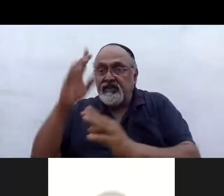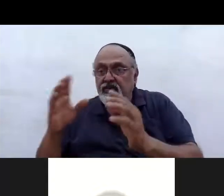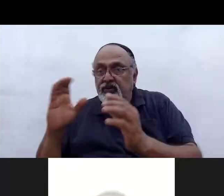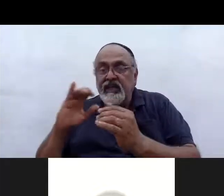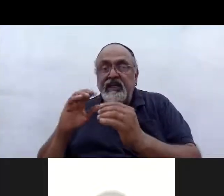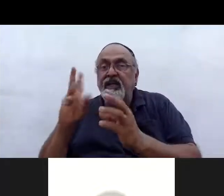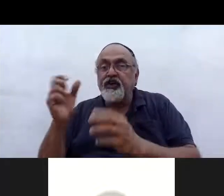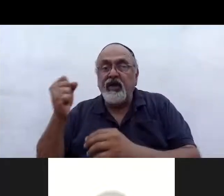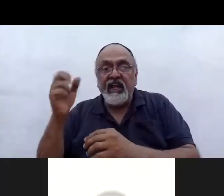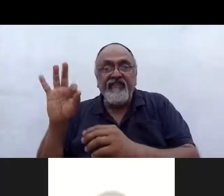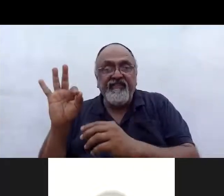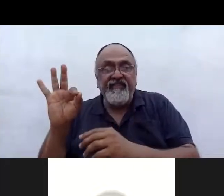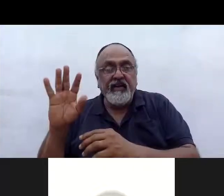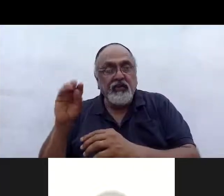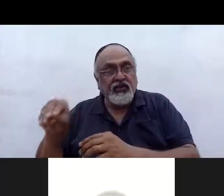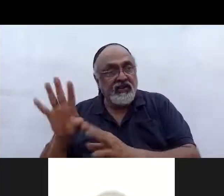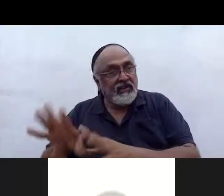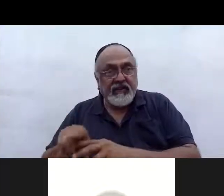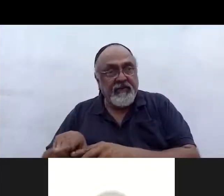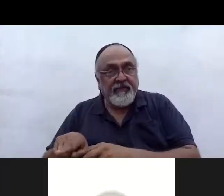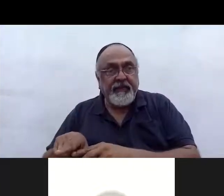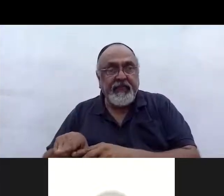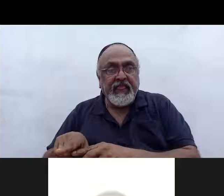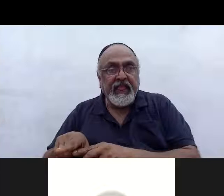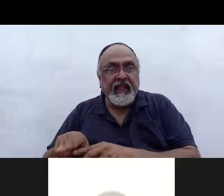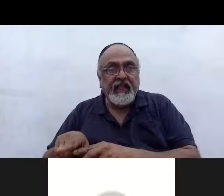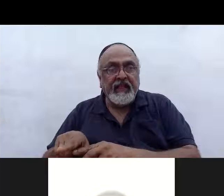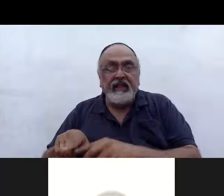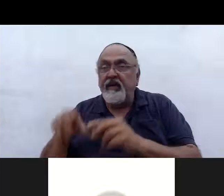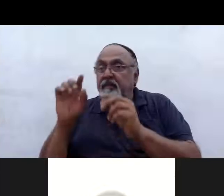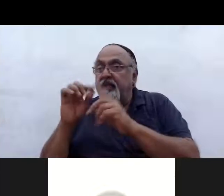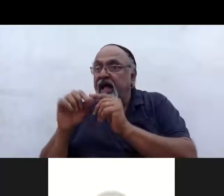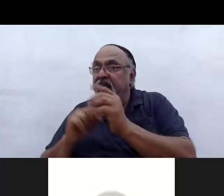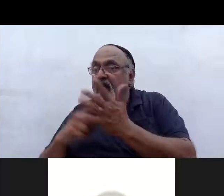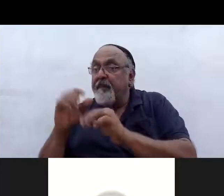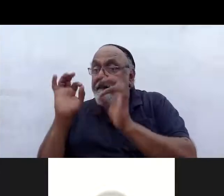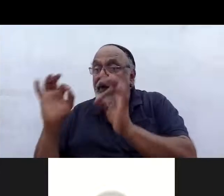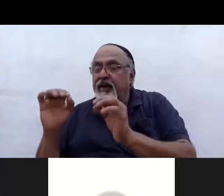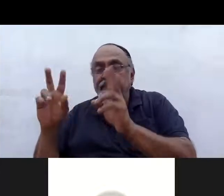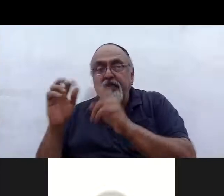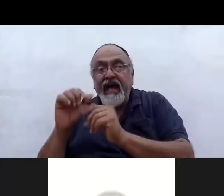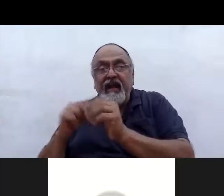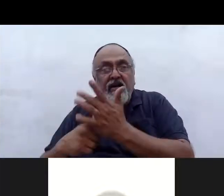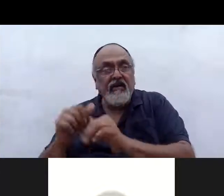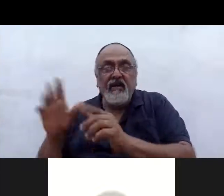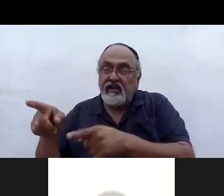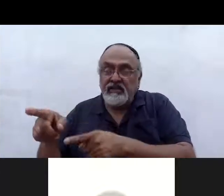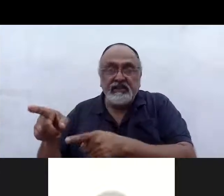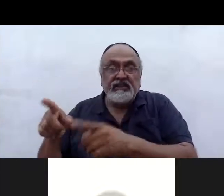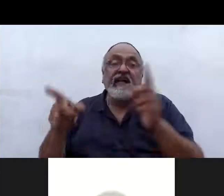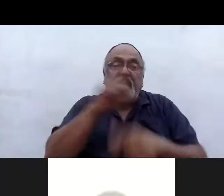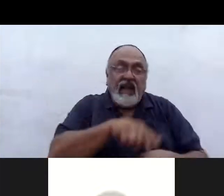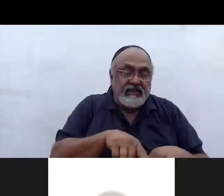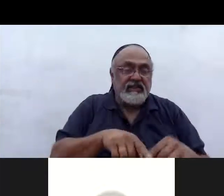F. And then we looked into the important paragraphs. We can just click on the paragraphs and go to the important paragraphs, and then the judgment.